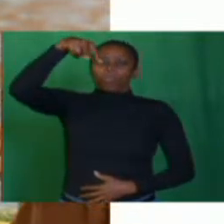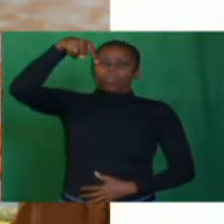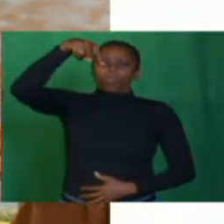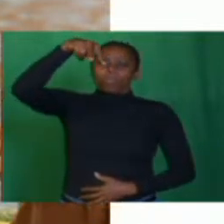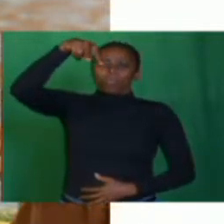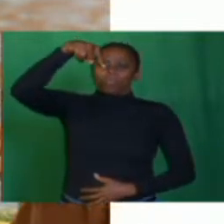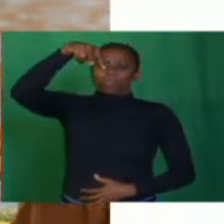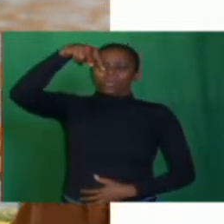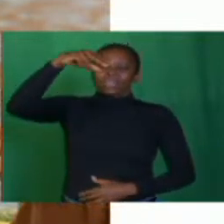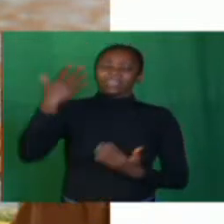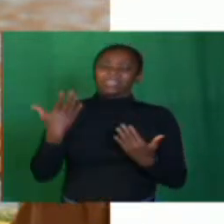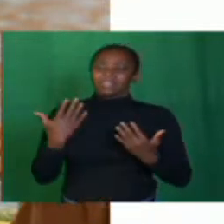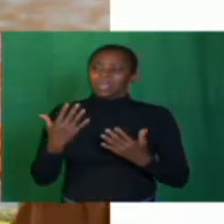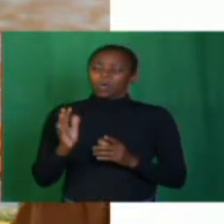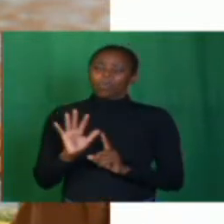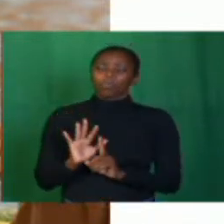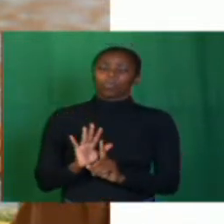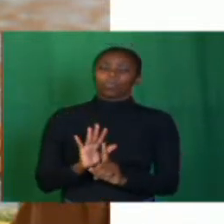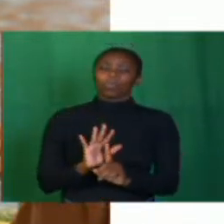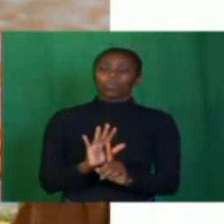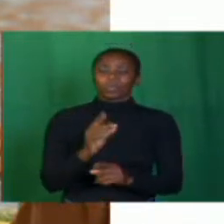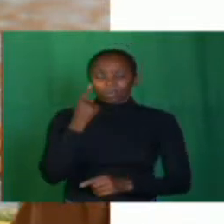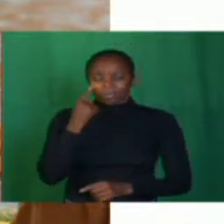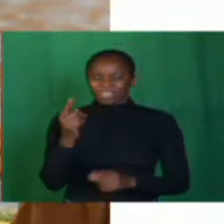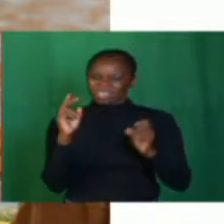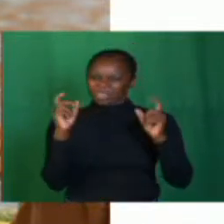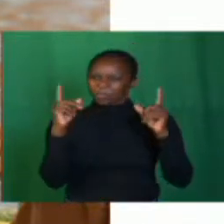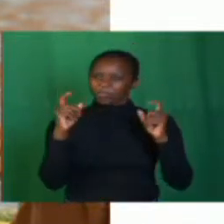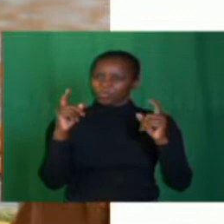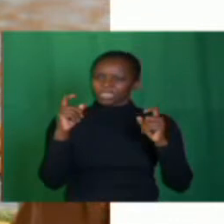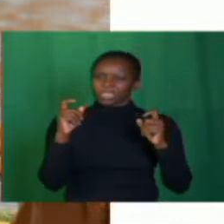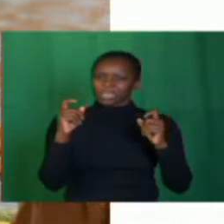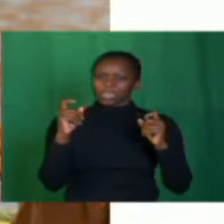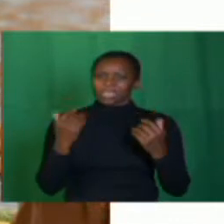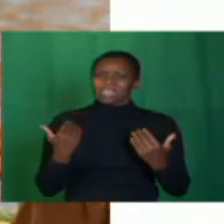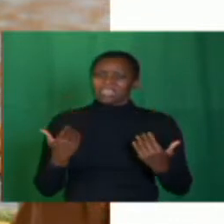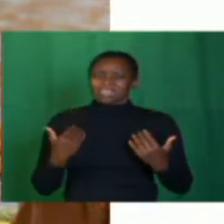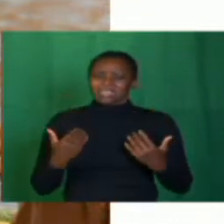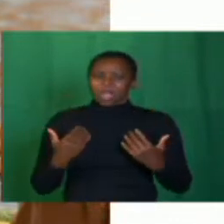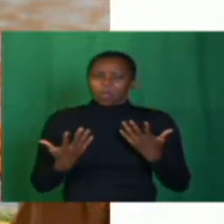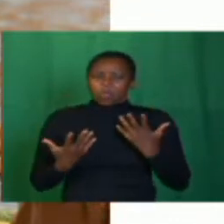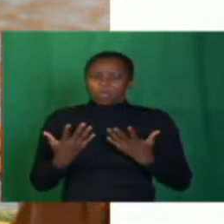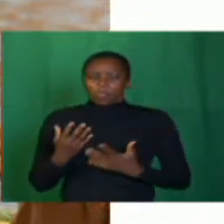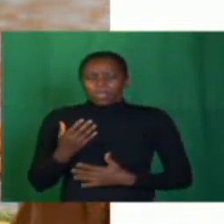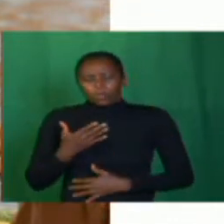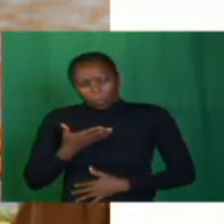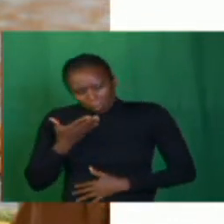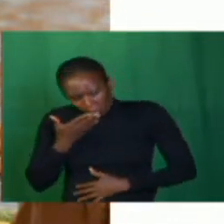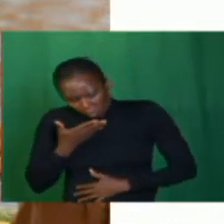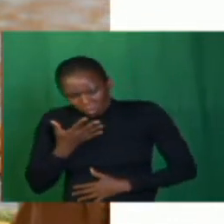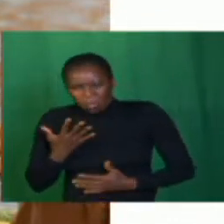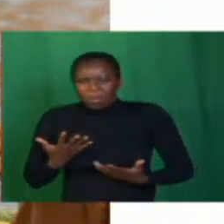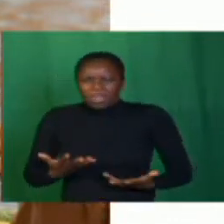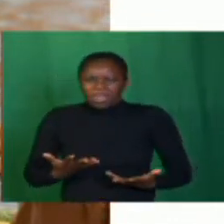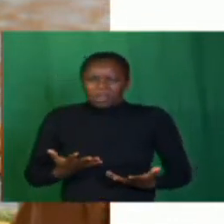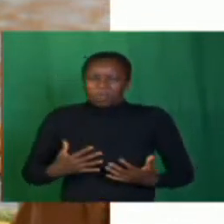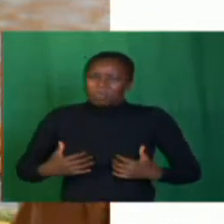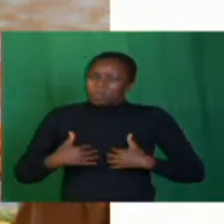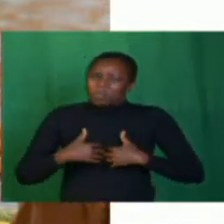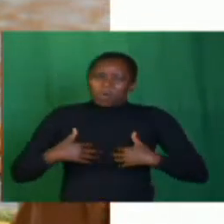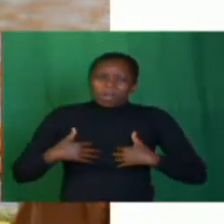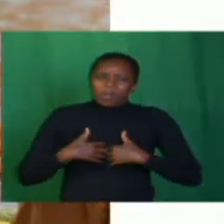And the apostles are in the picture. They are not even in sorrow or feeling hurt